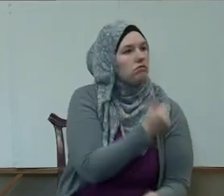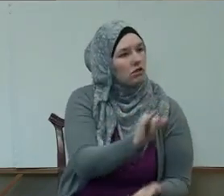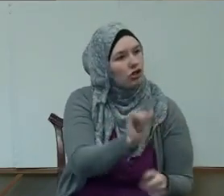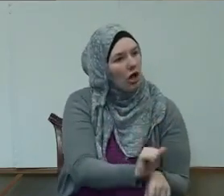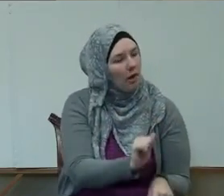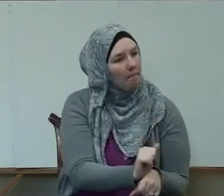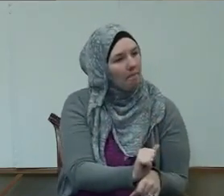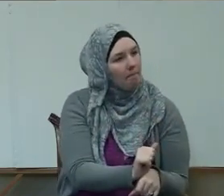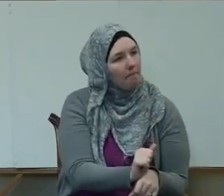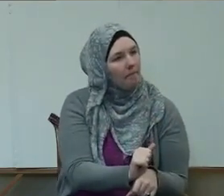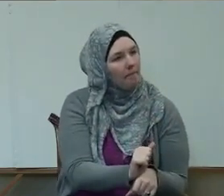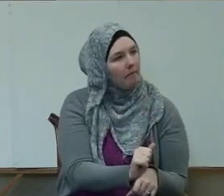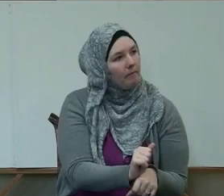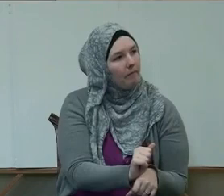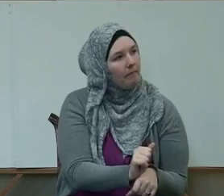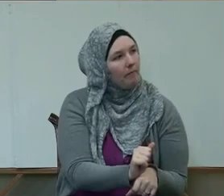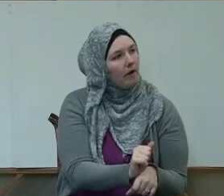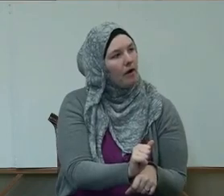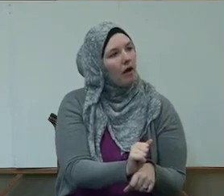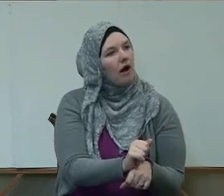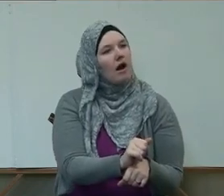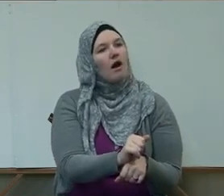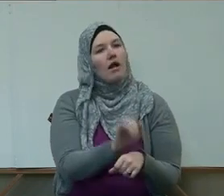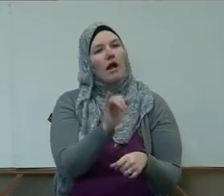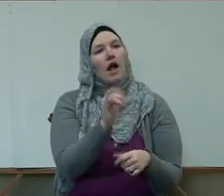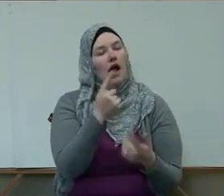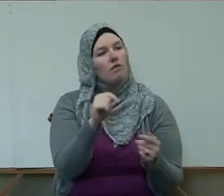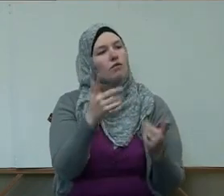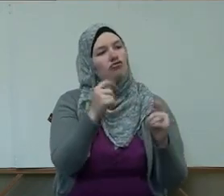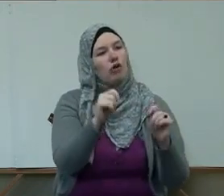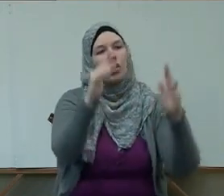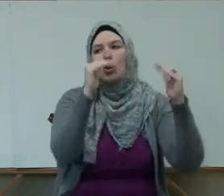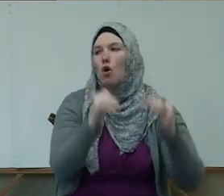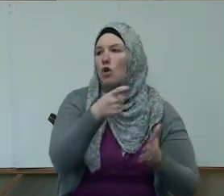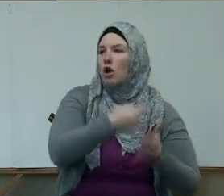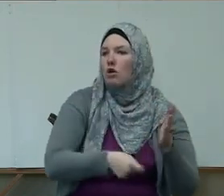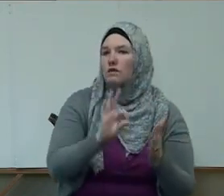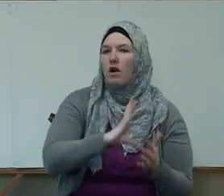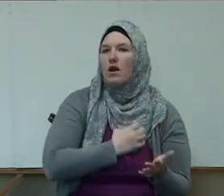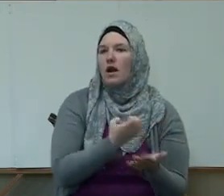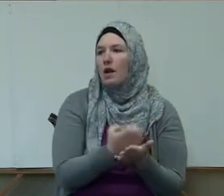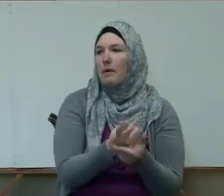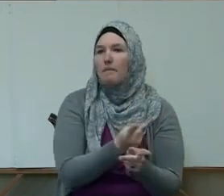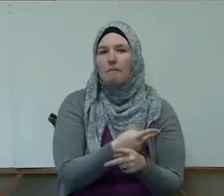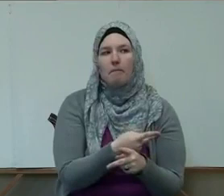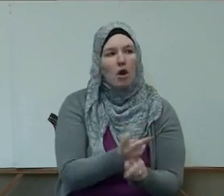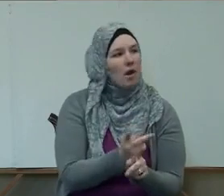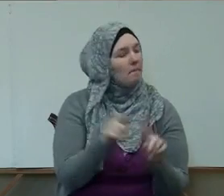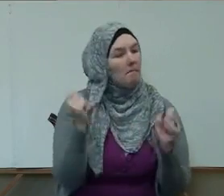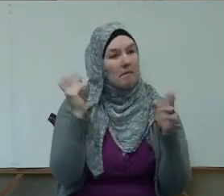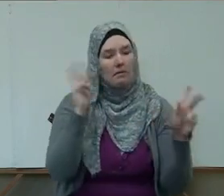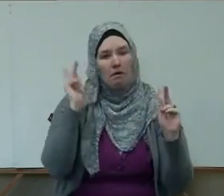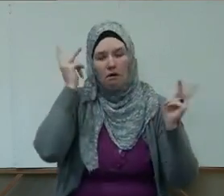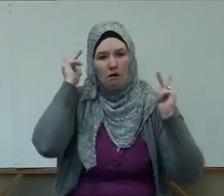cost of our economic products. And that is good for everybody, but some people are so paranoid that